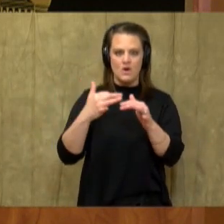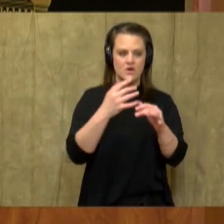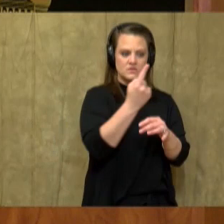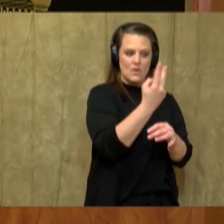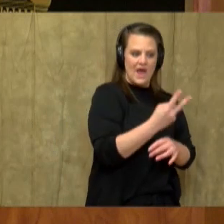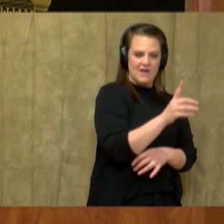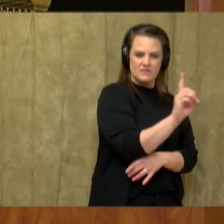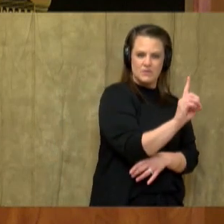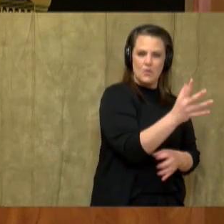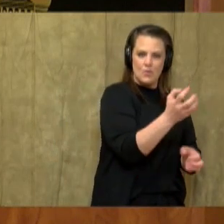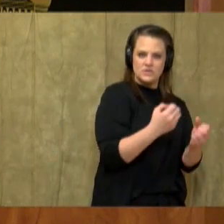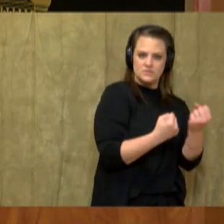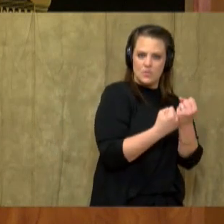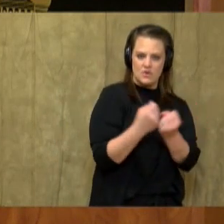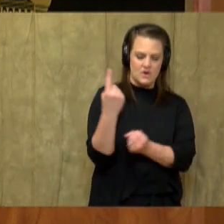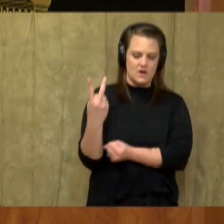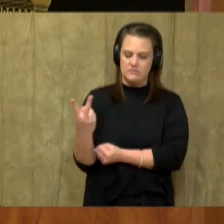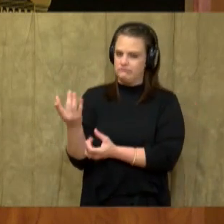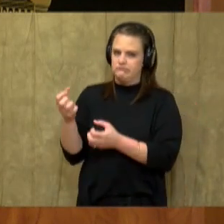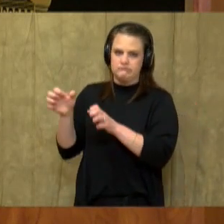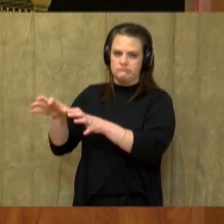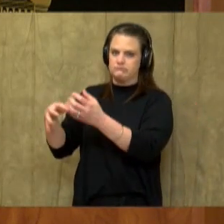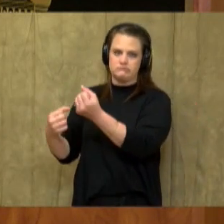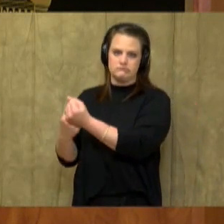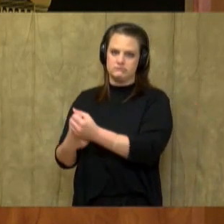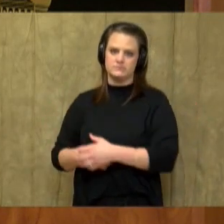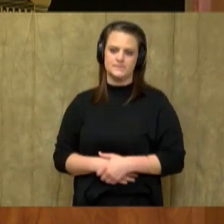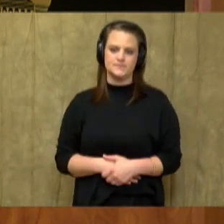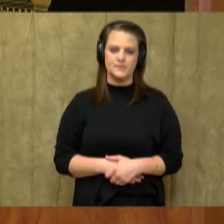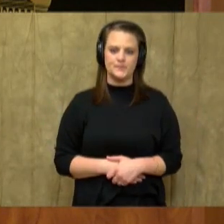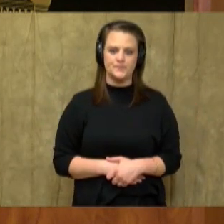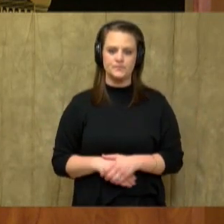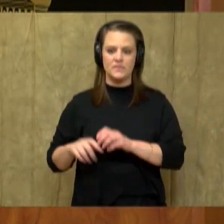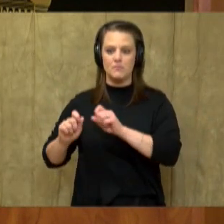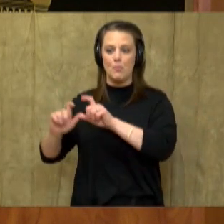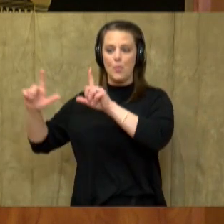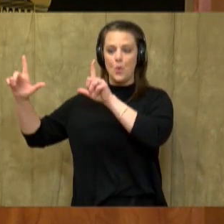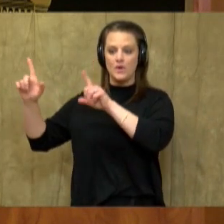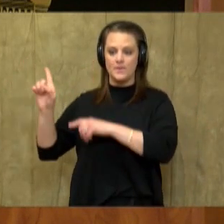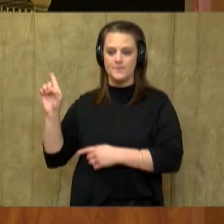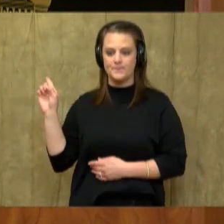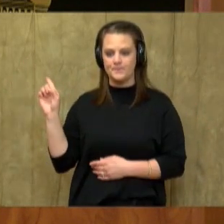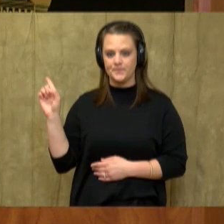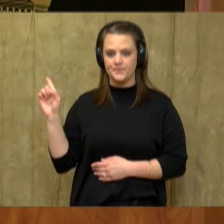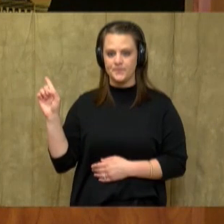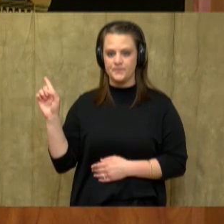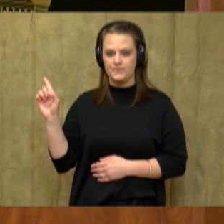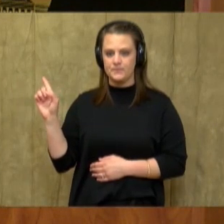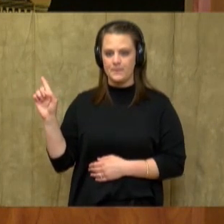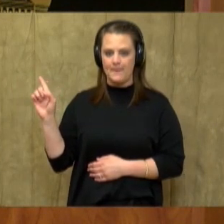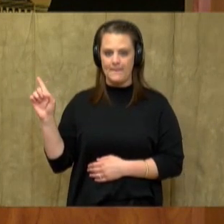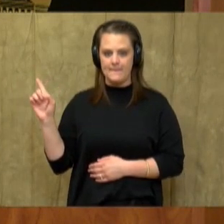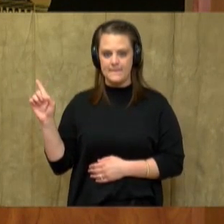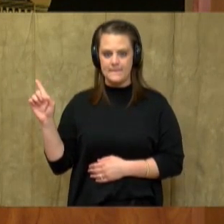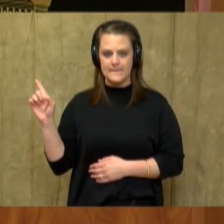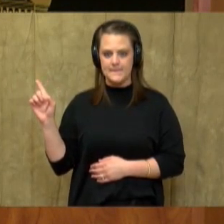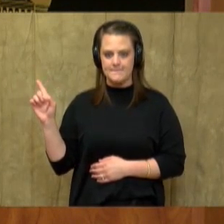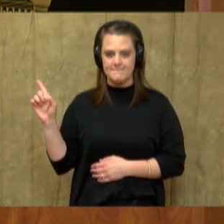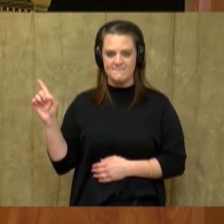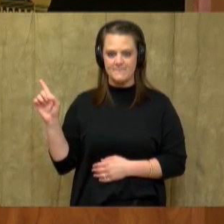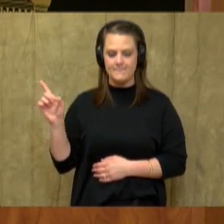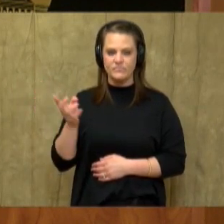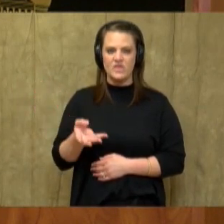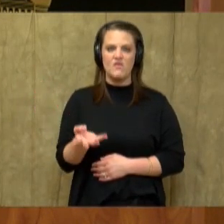well and still end it, but finish the war well. Now, on the board, you can see with me that there are